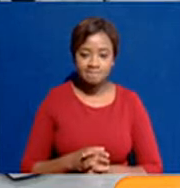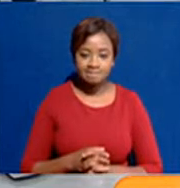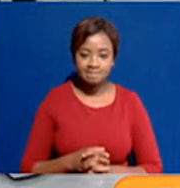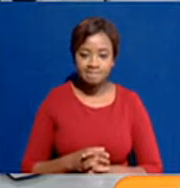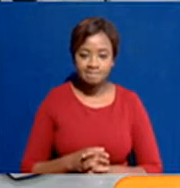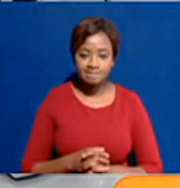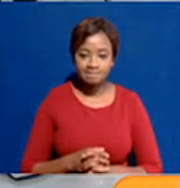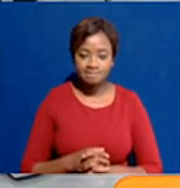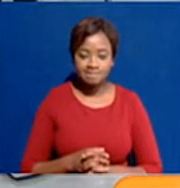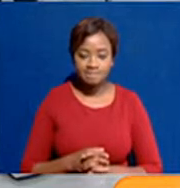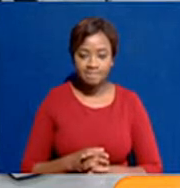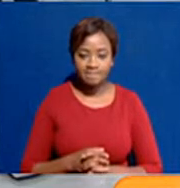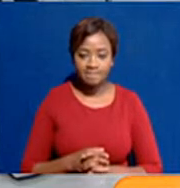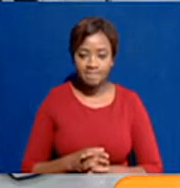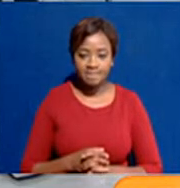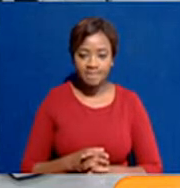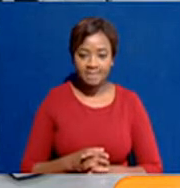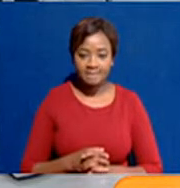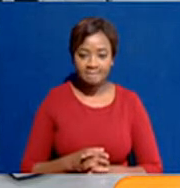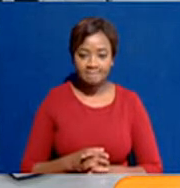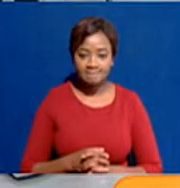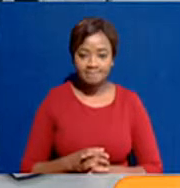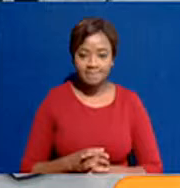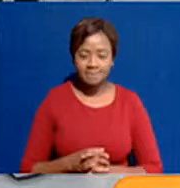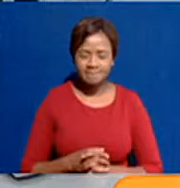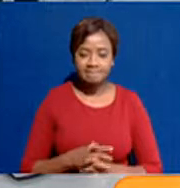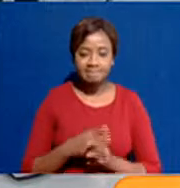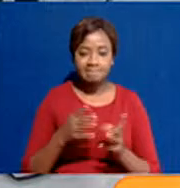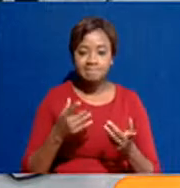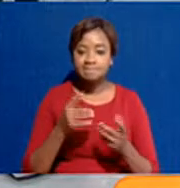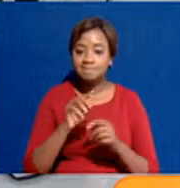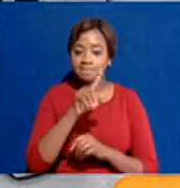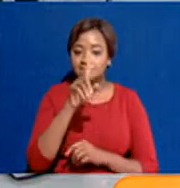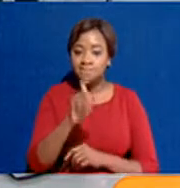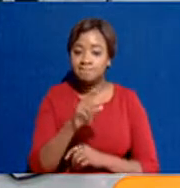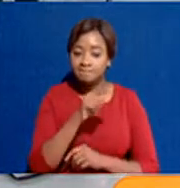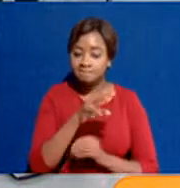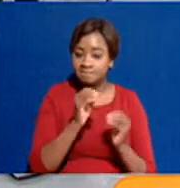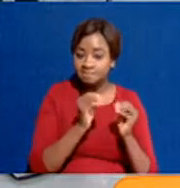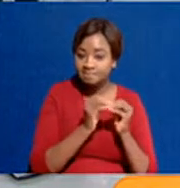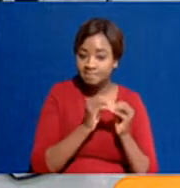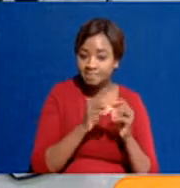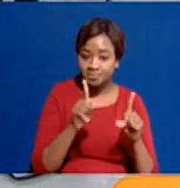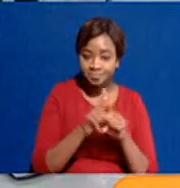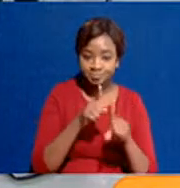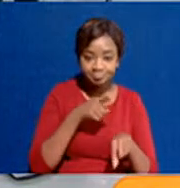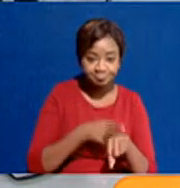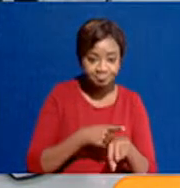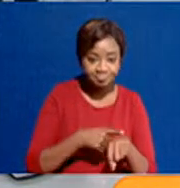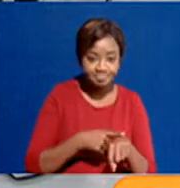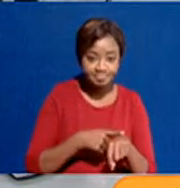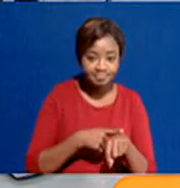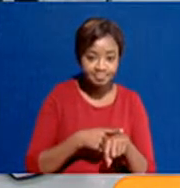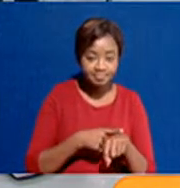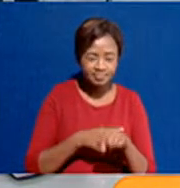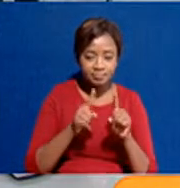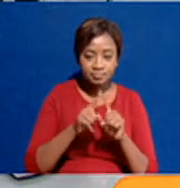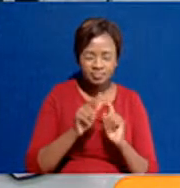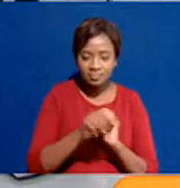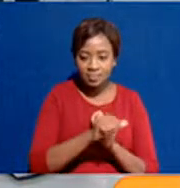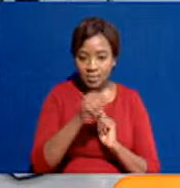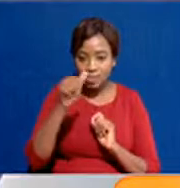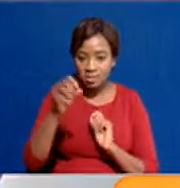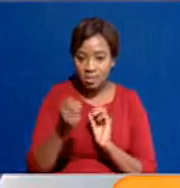to the work of the selection panel. So will they be meeting at the very same time as, you know, these